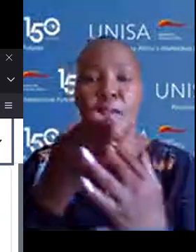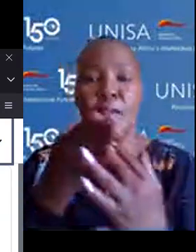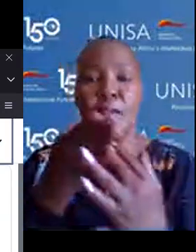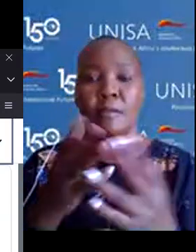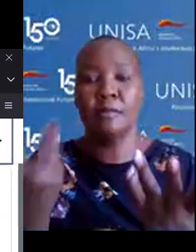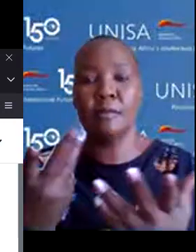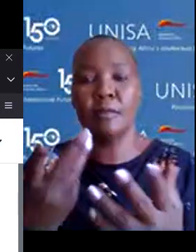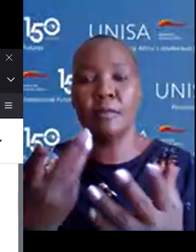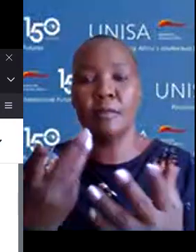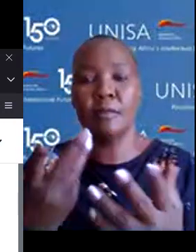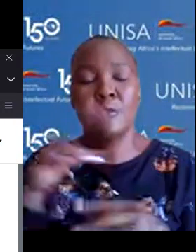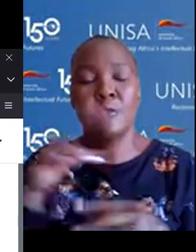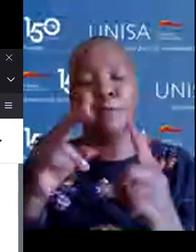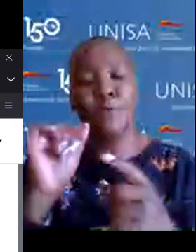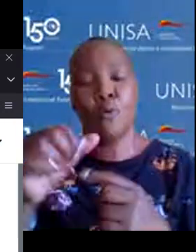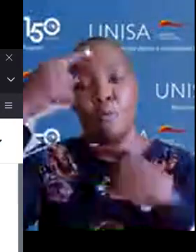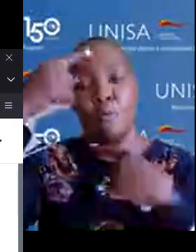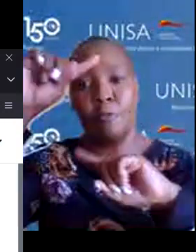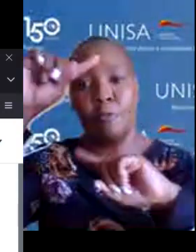your profile and all of that.